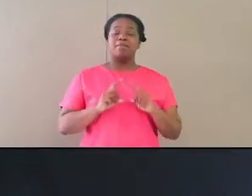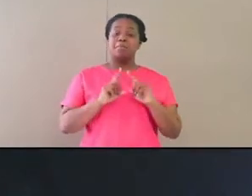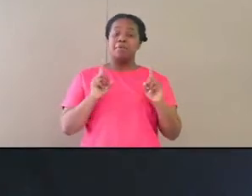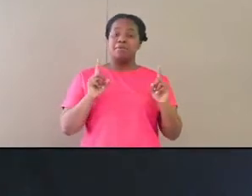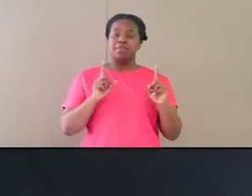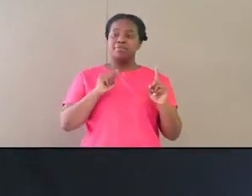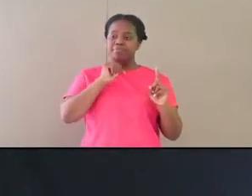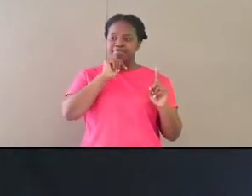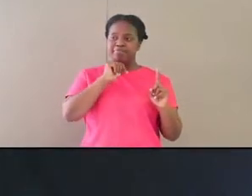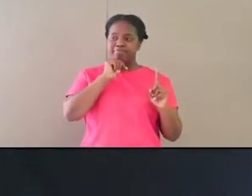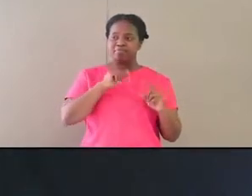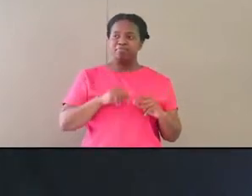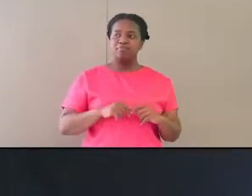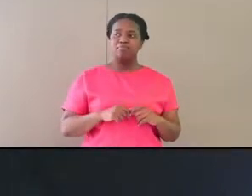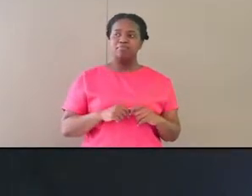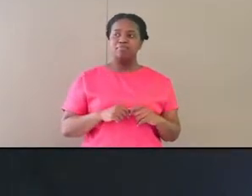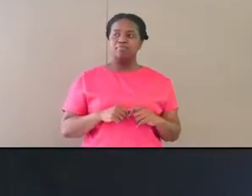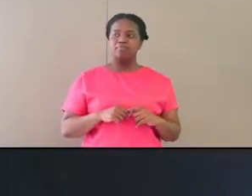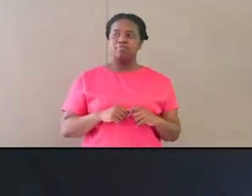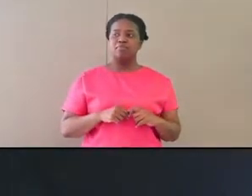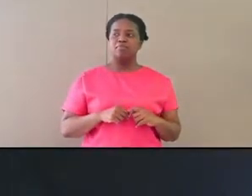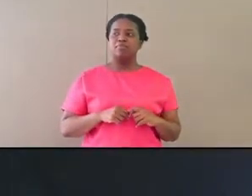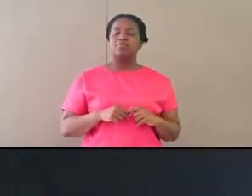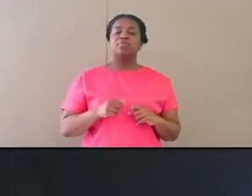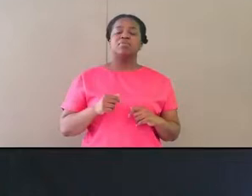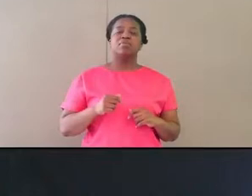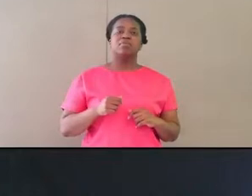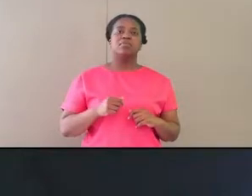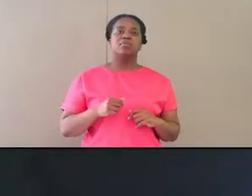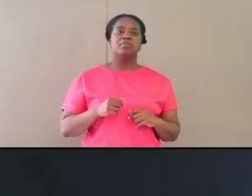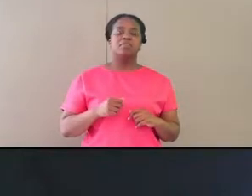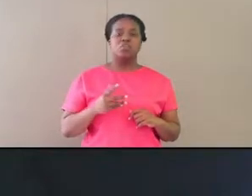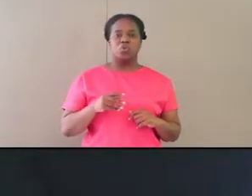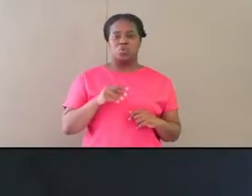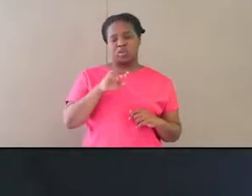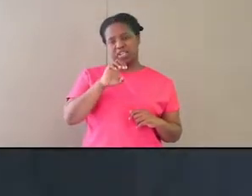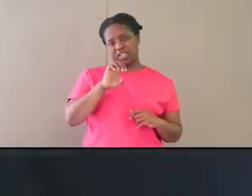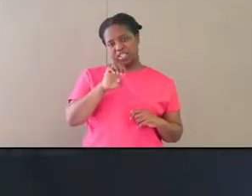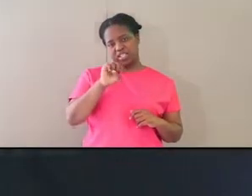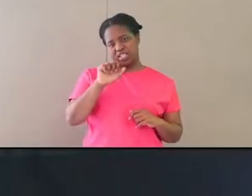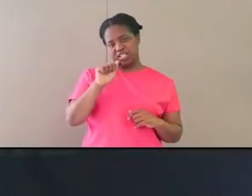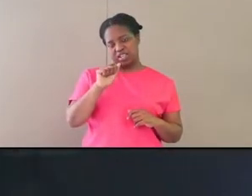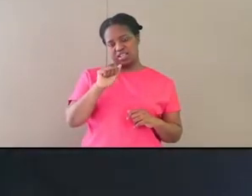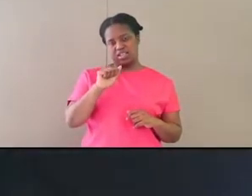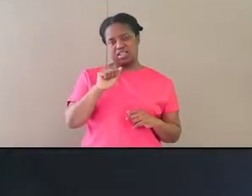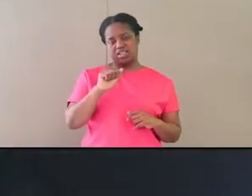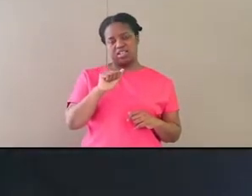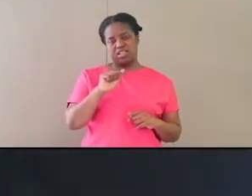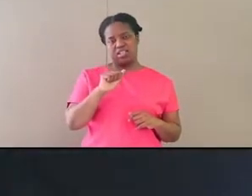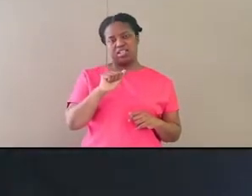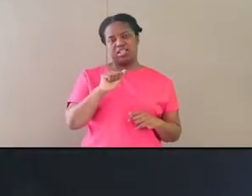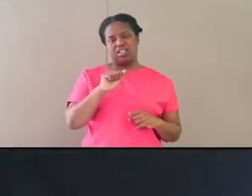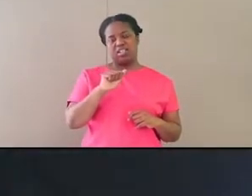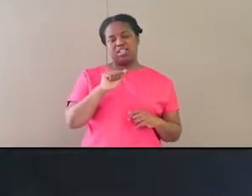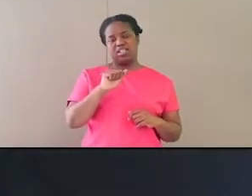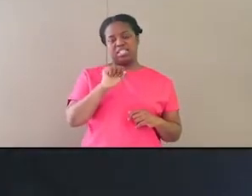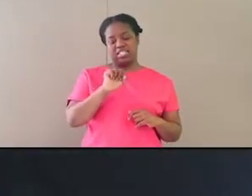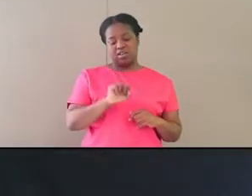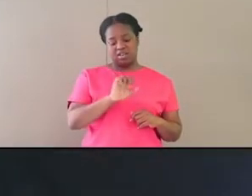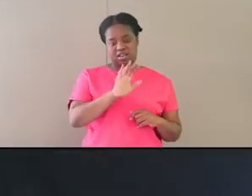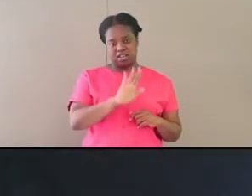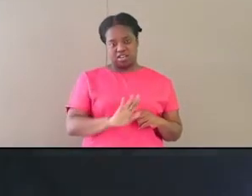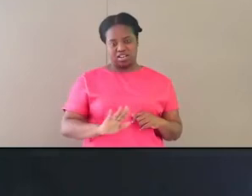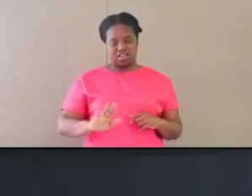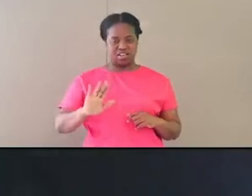on behalf of ESA Southern Africa Liaison